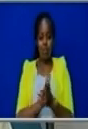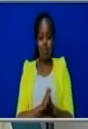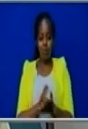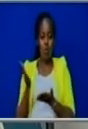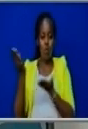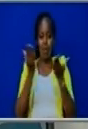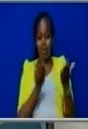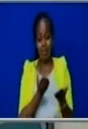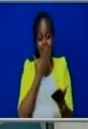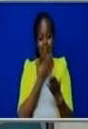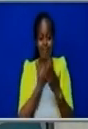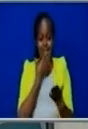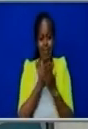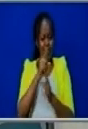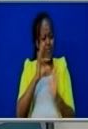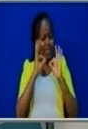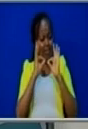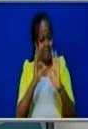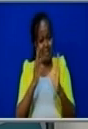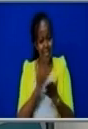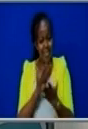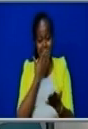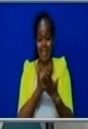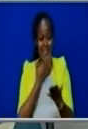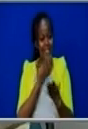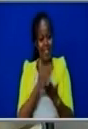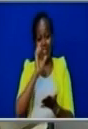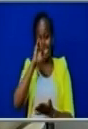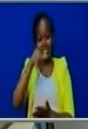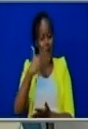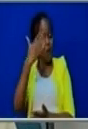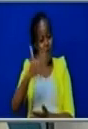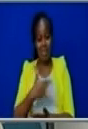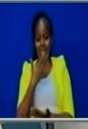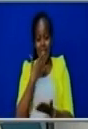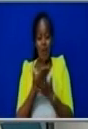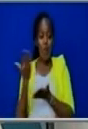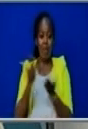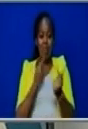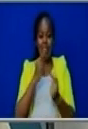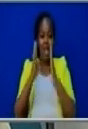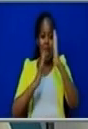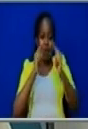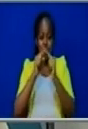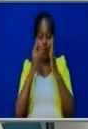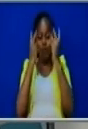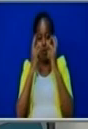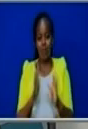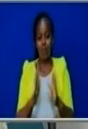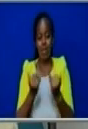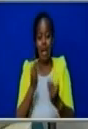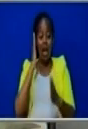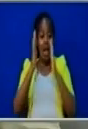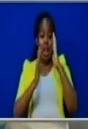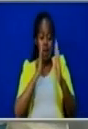Karibu sana. Asante sana. You look very nice. Thank you as always. Welcome. Yes. Kindly say hello to the viewer. Hello viewer,